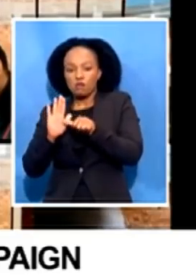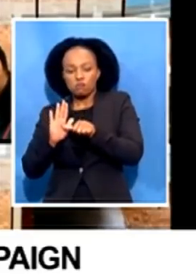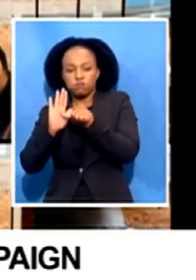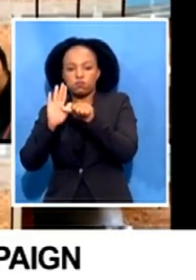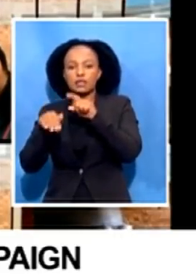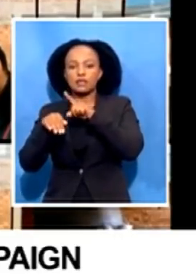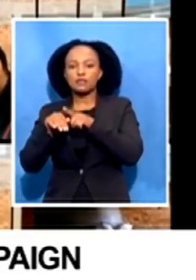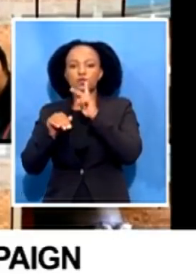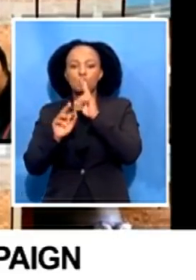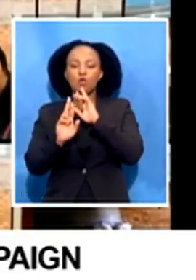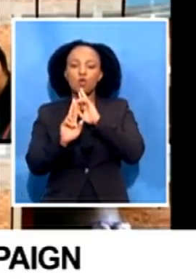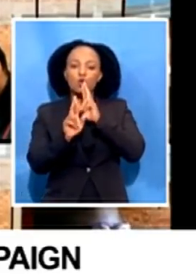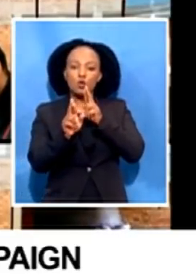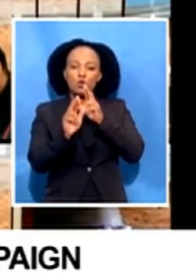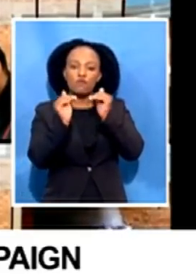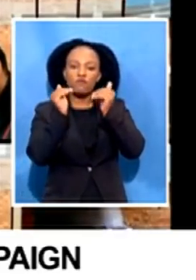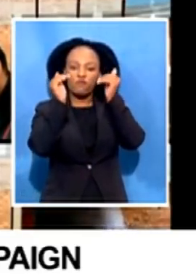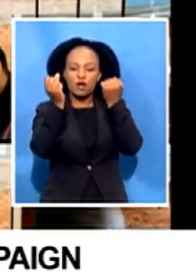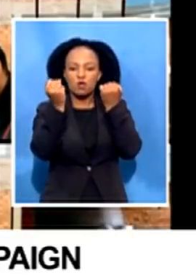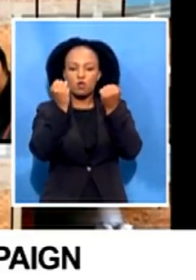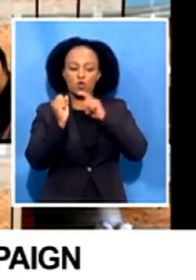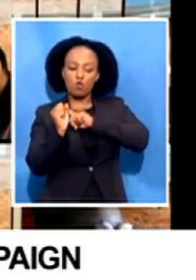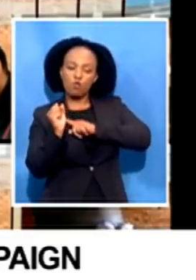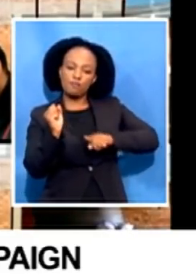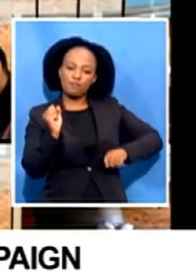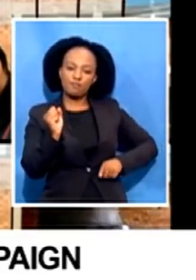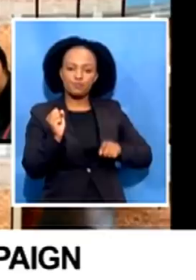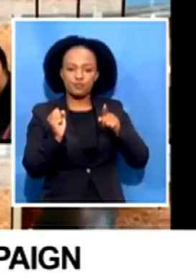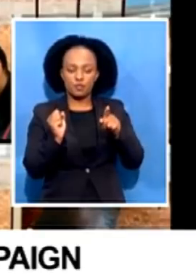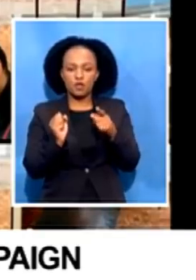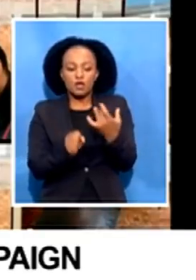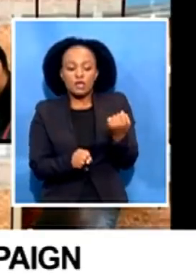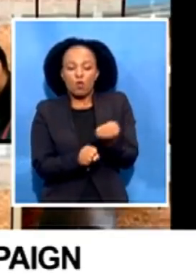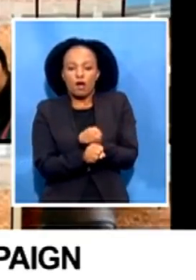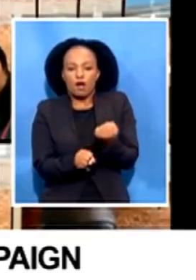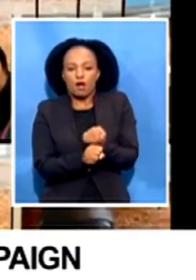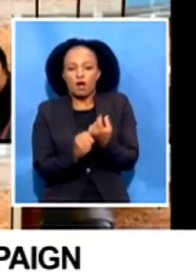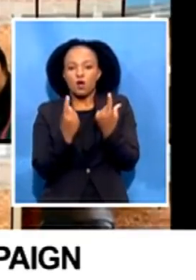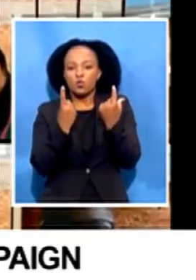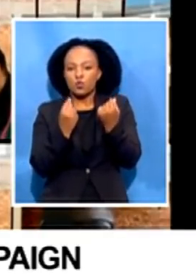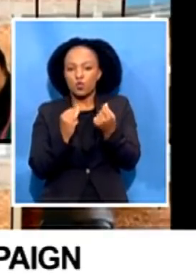an emphasis on the functions which are called